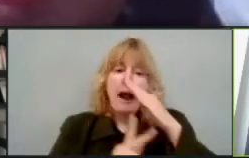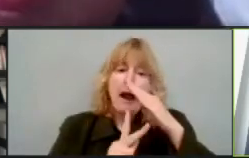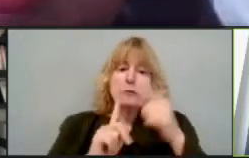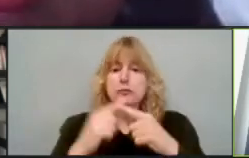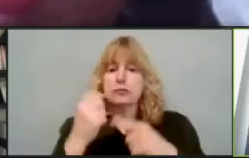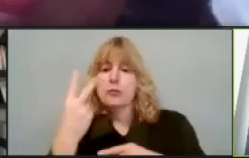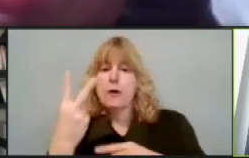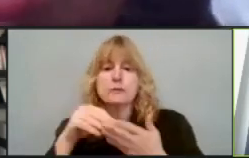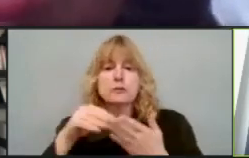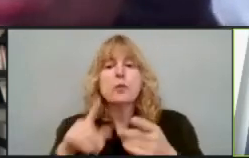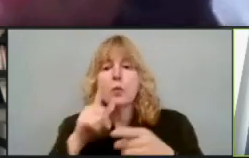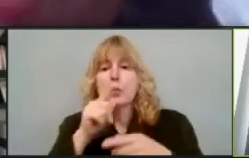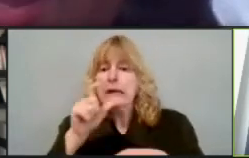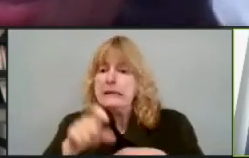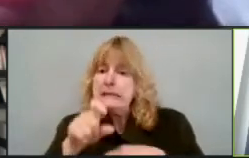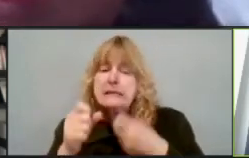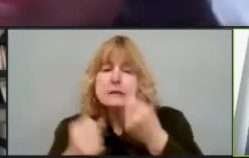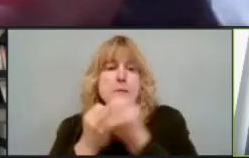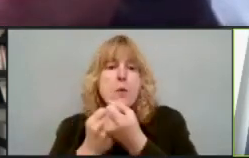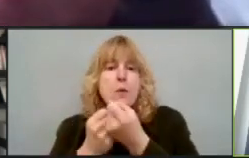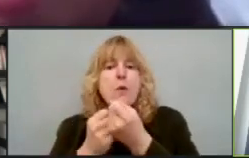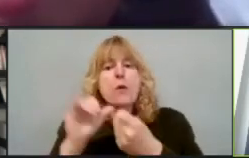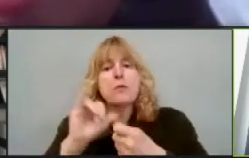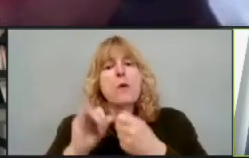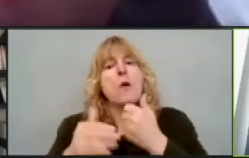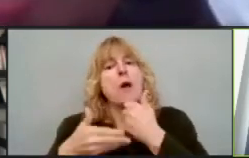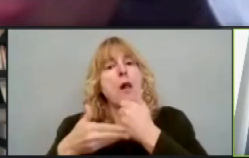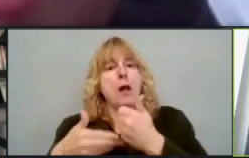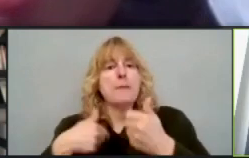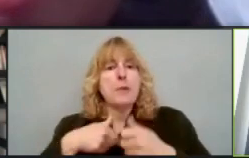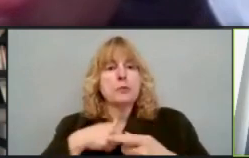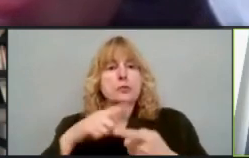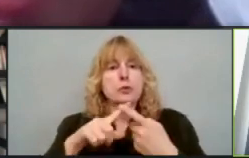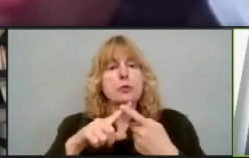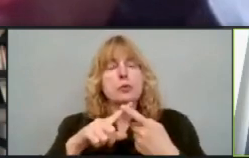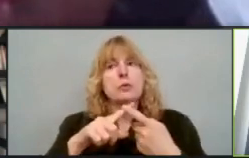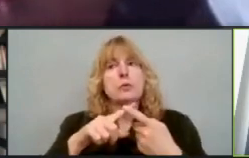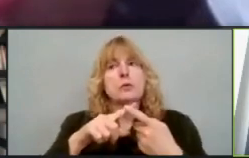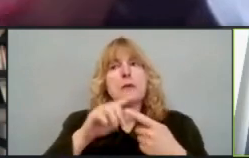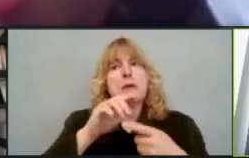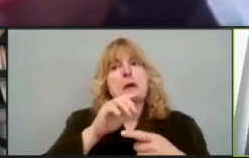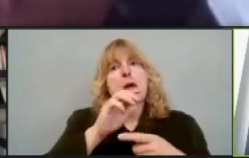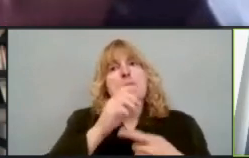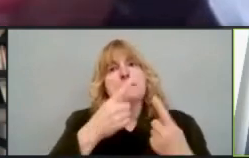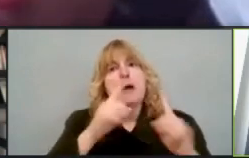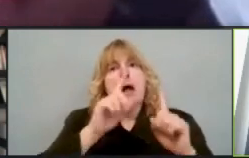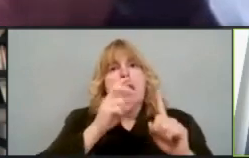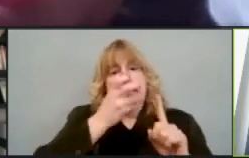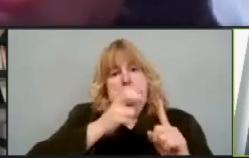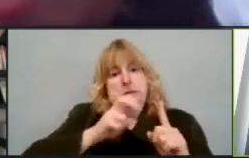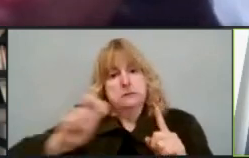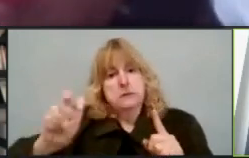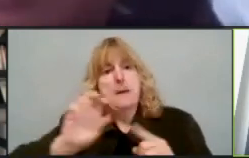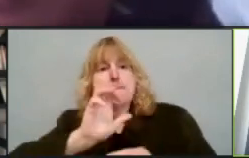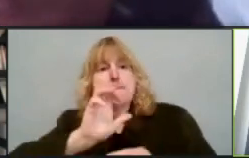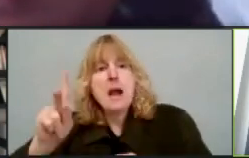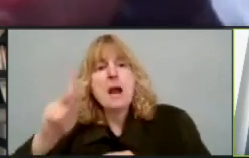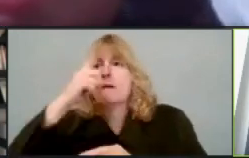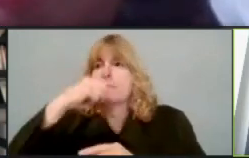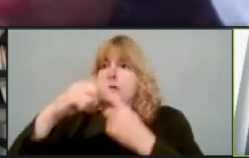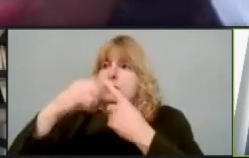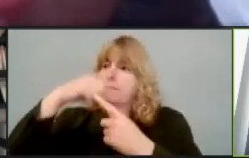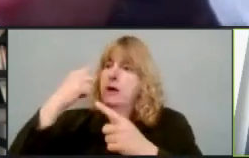to transition back to face-to-face in a way where people can come in, see, and be reacquainted with the